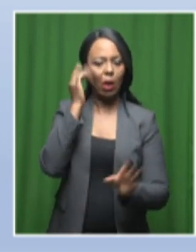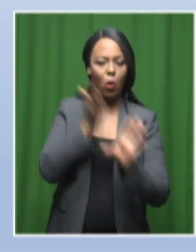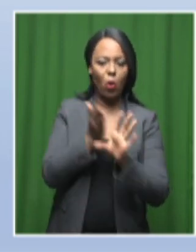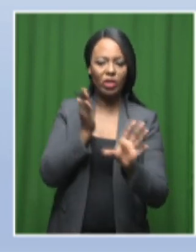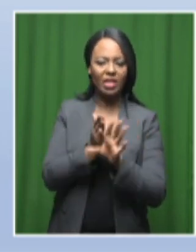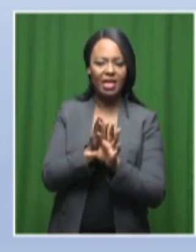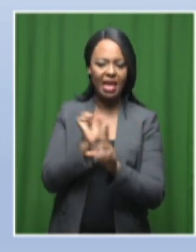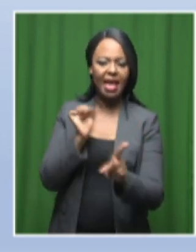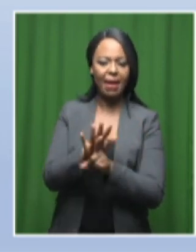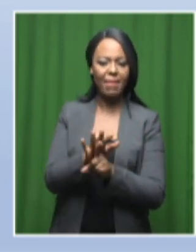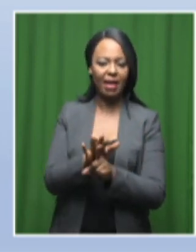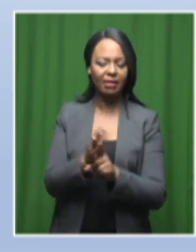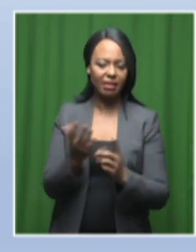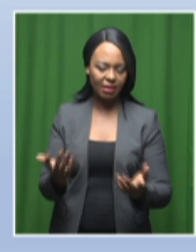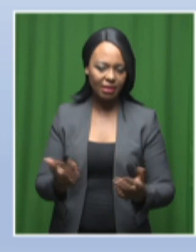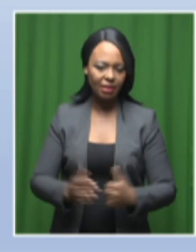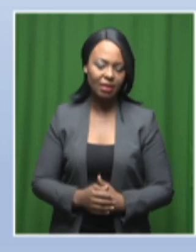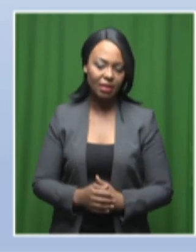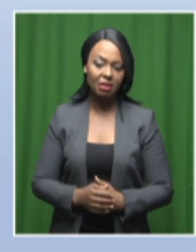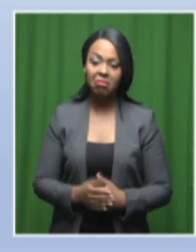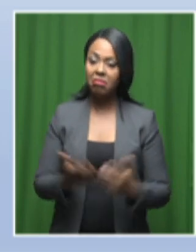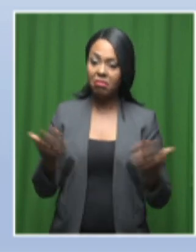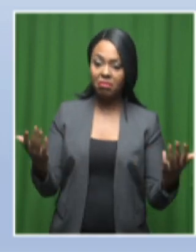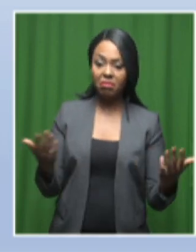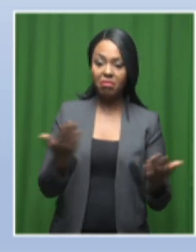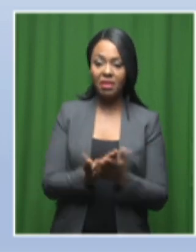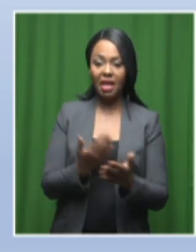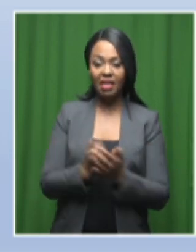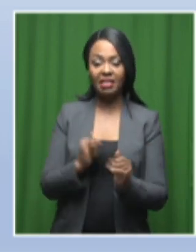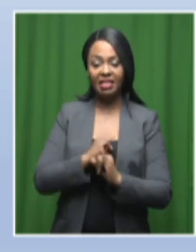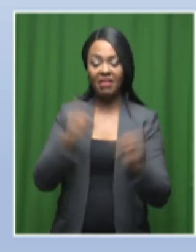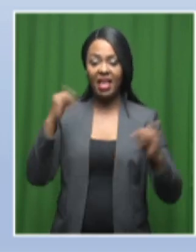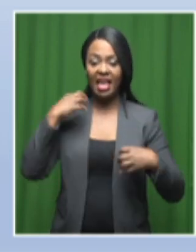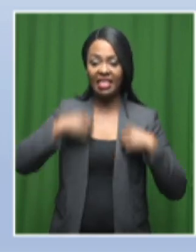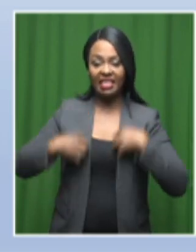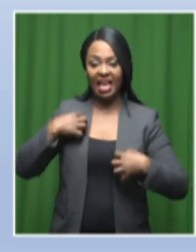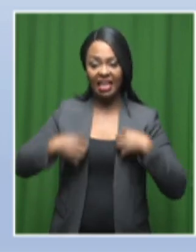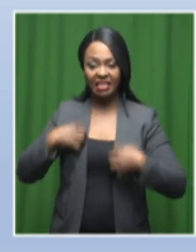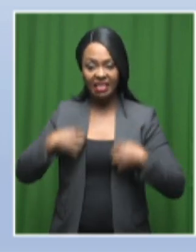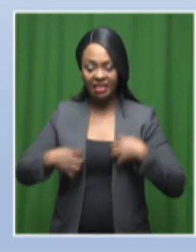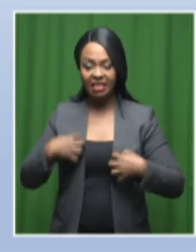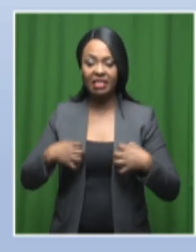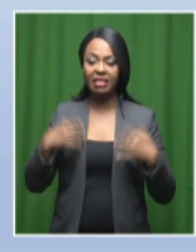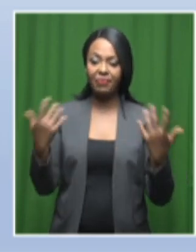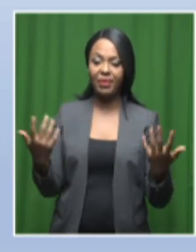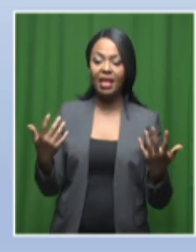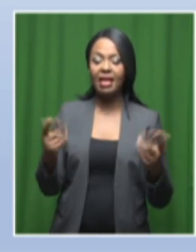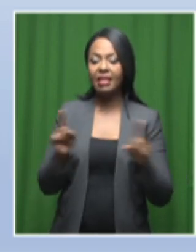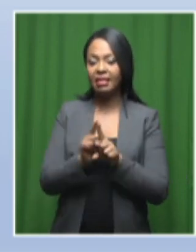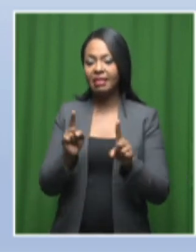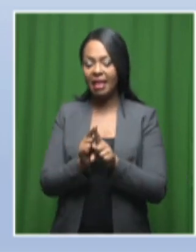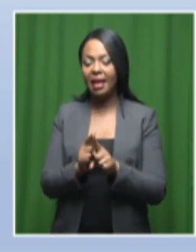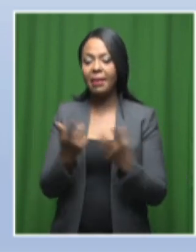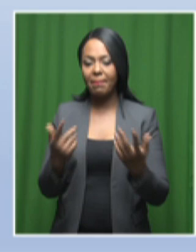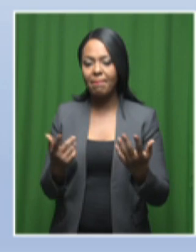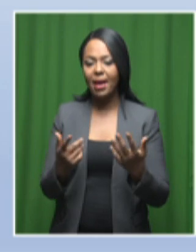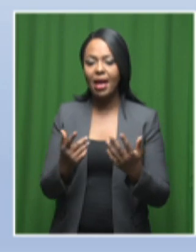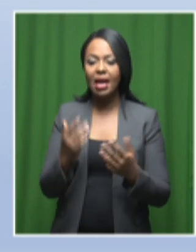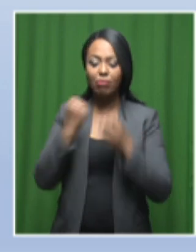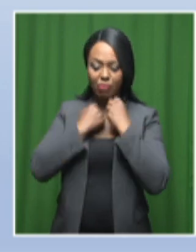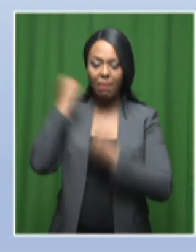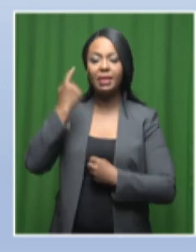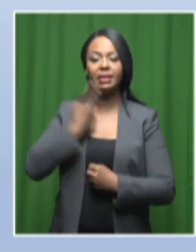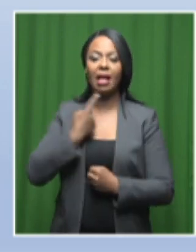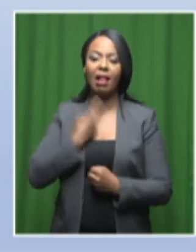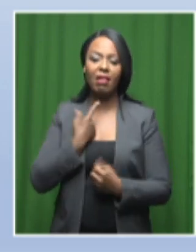psychosocial impact, which could even lead to severe anxiety, depression, perhaps even thoughts of suicide in severe cases.